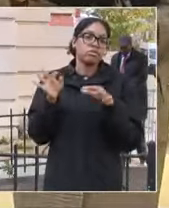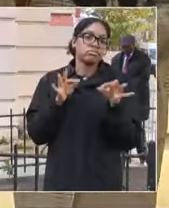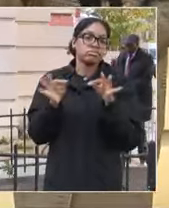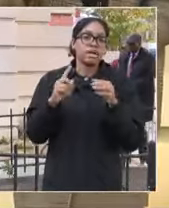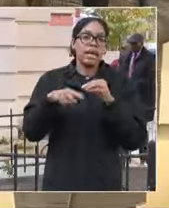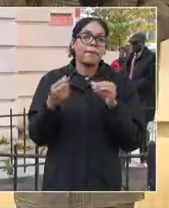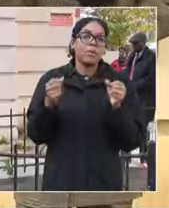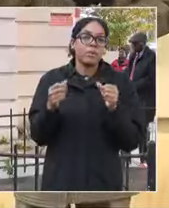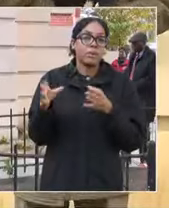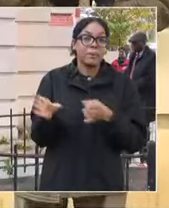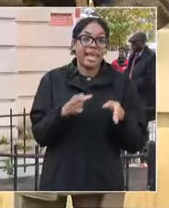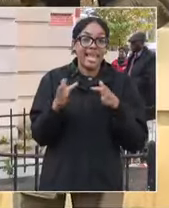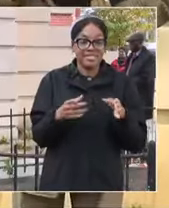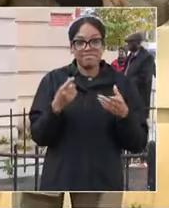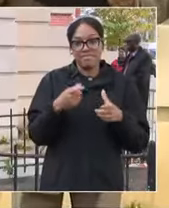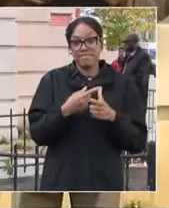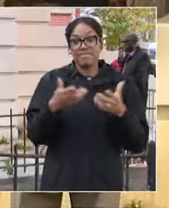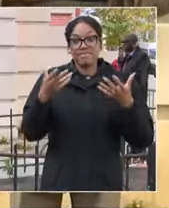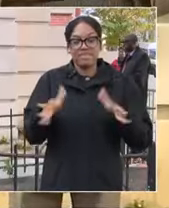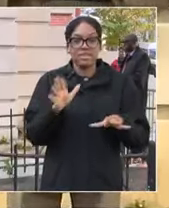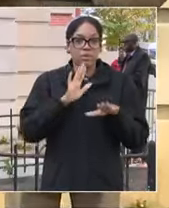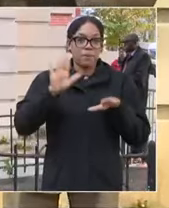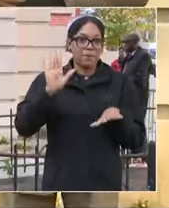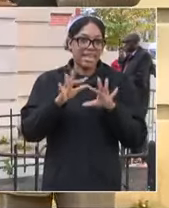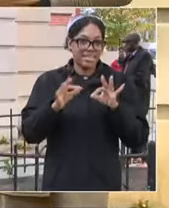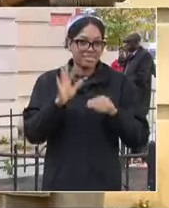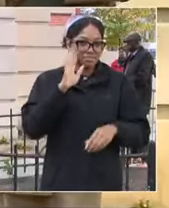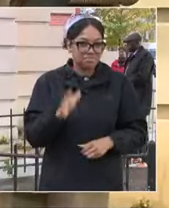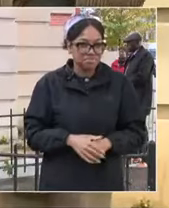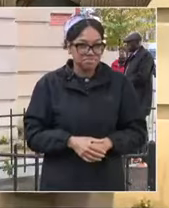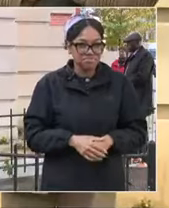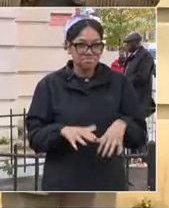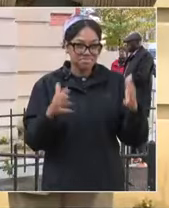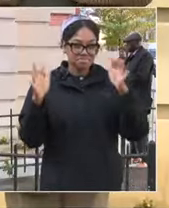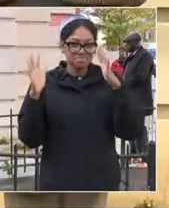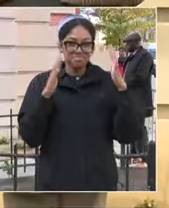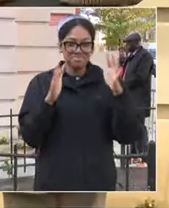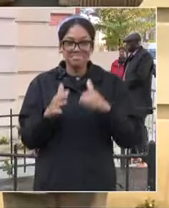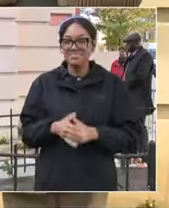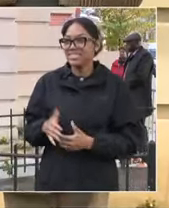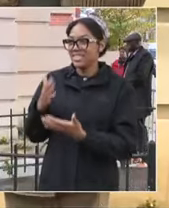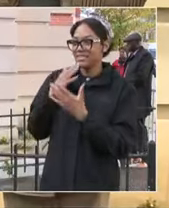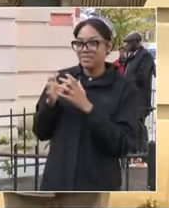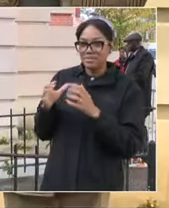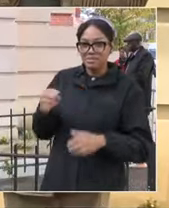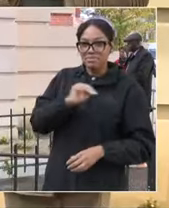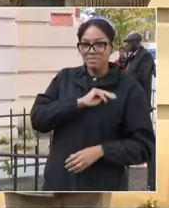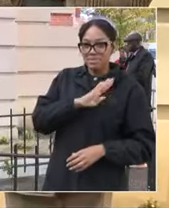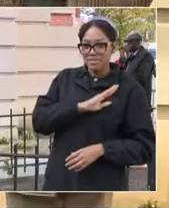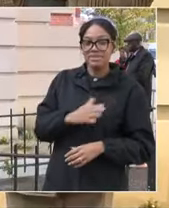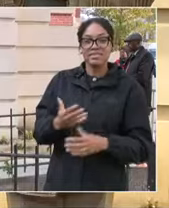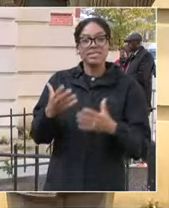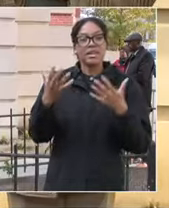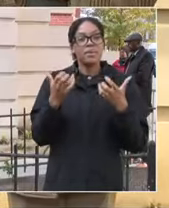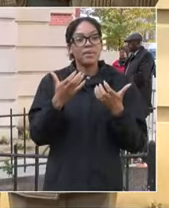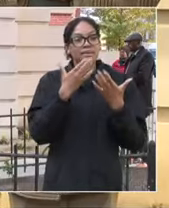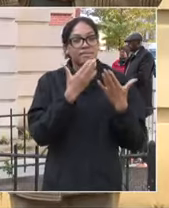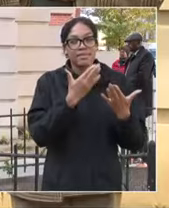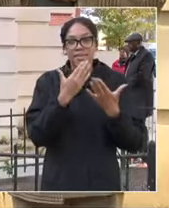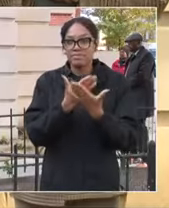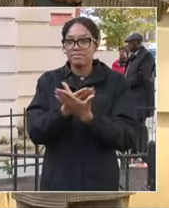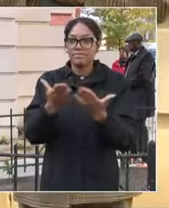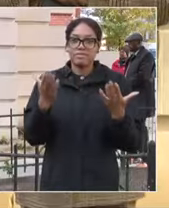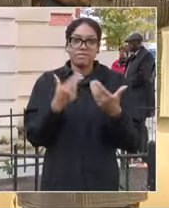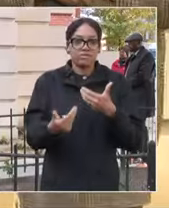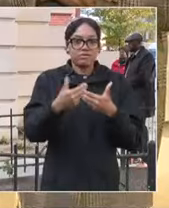Thank you. Thank you very much, Mayor Bowser. I really want to join the mayor in thanking everyone who came out to join us today